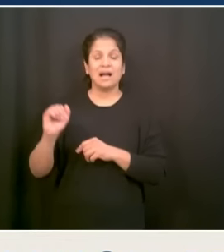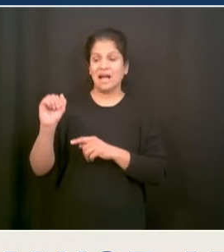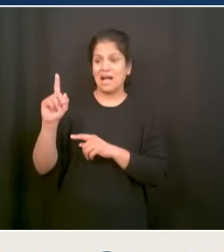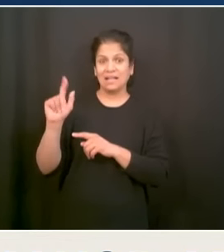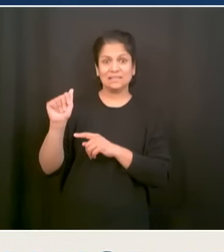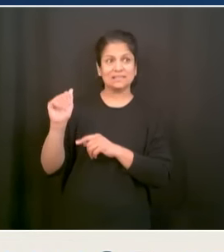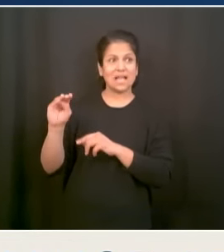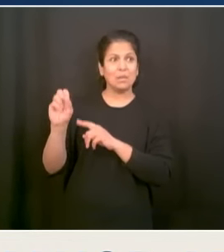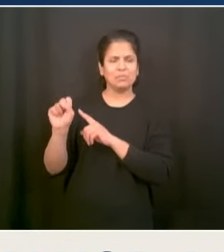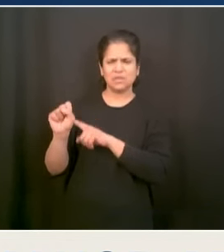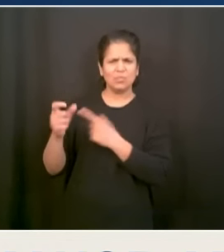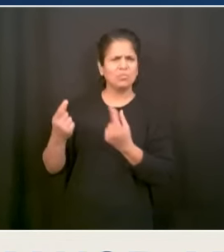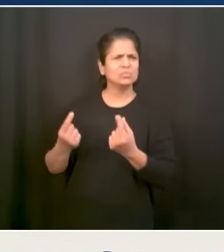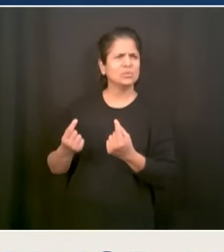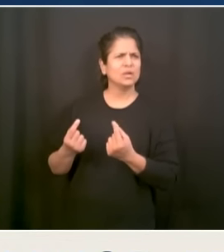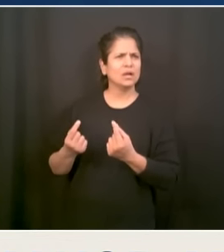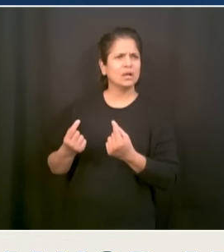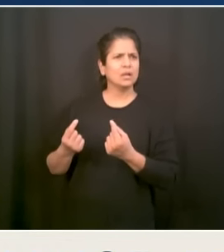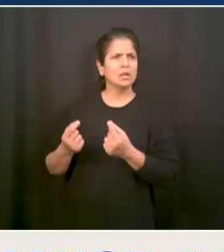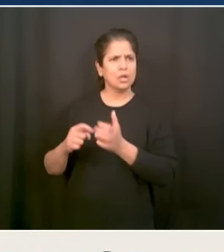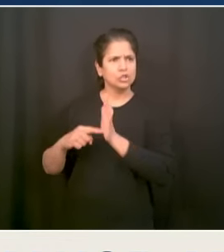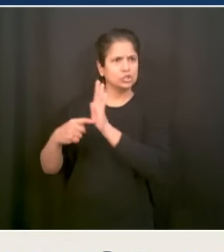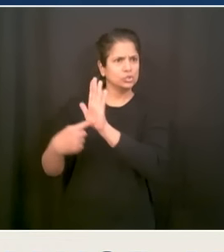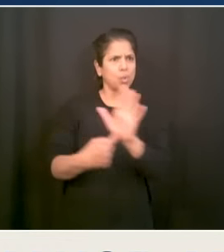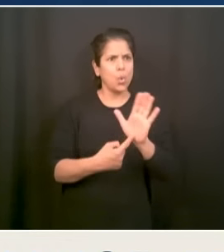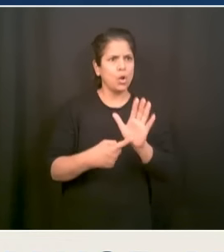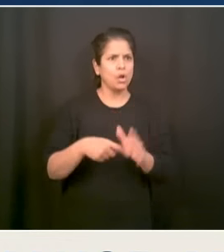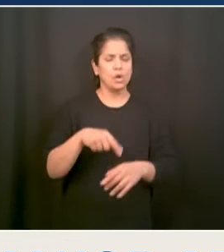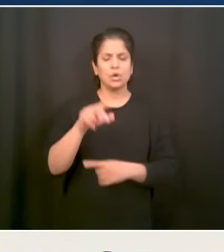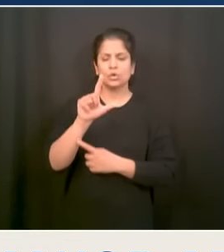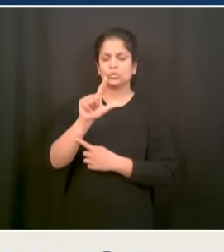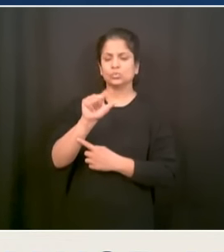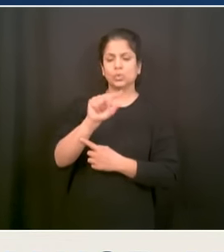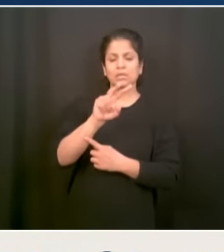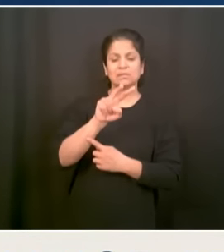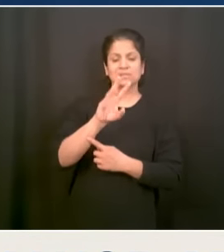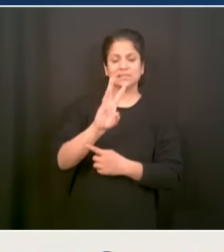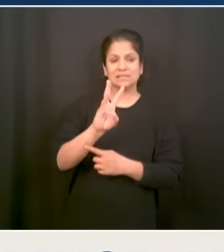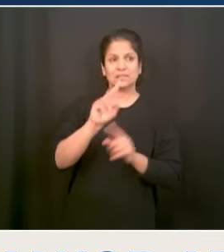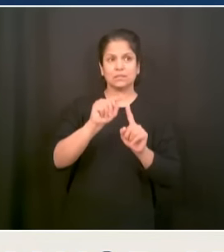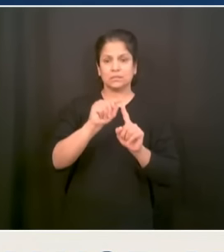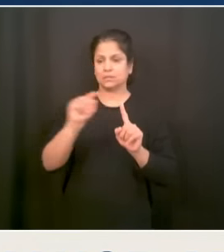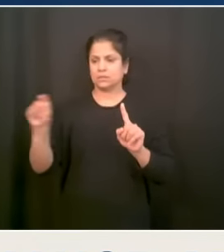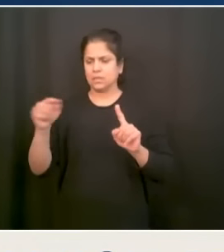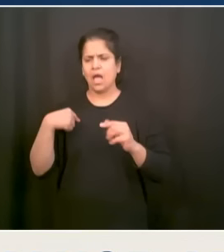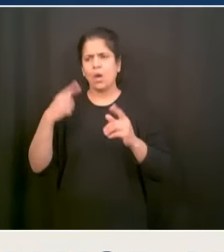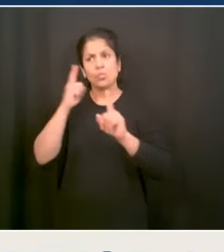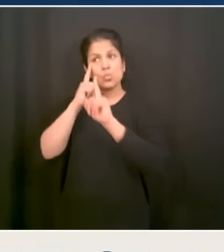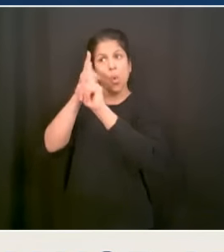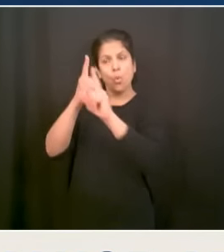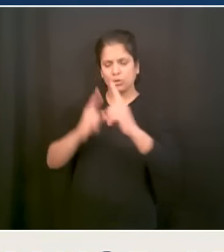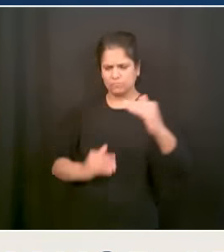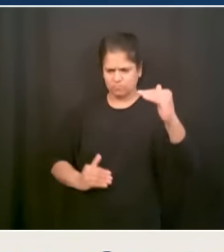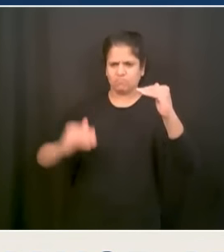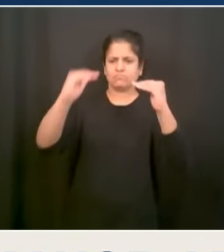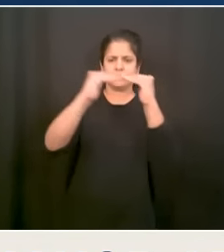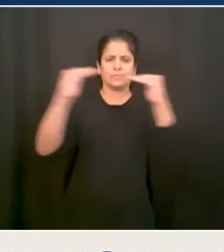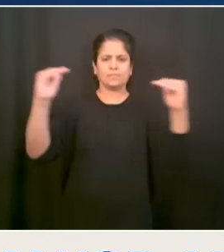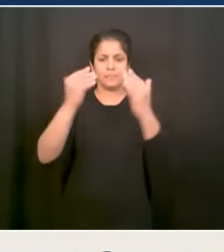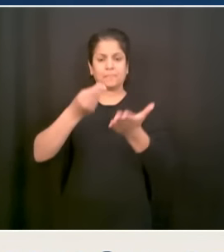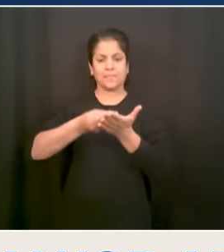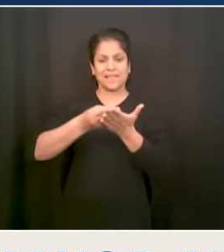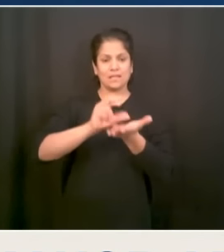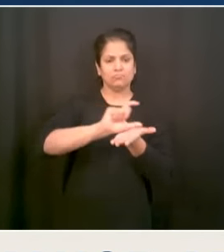was balanced. These are not differences in opinion between accountants. They are measured to the tune of more than $7